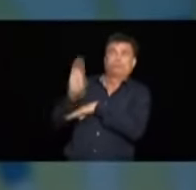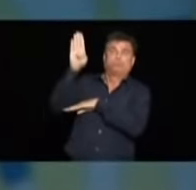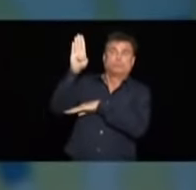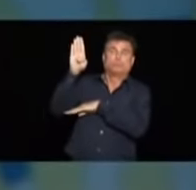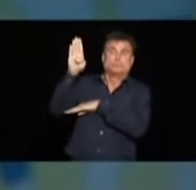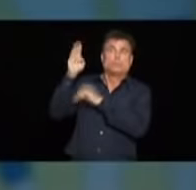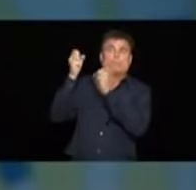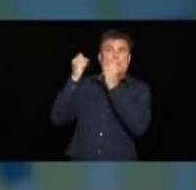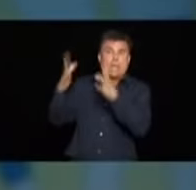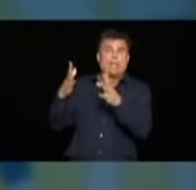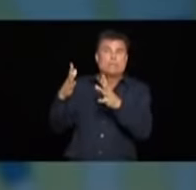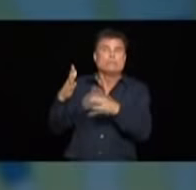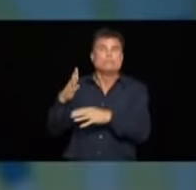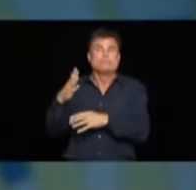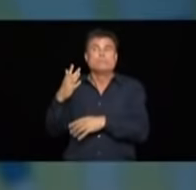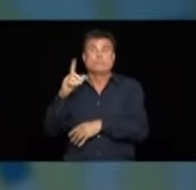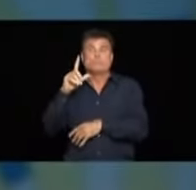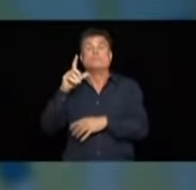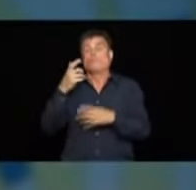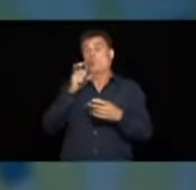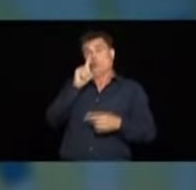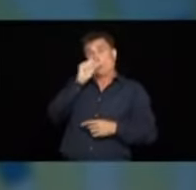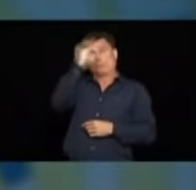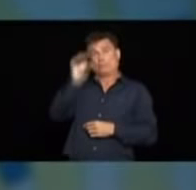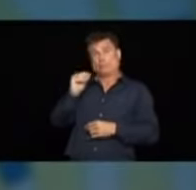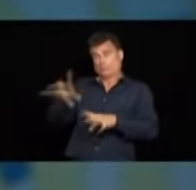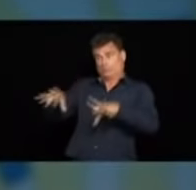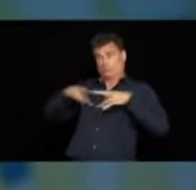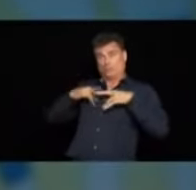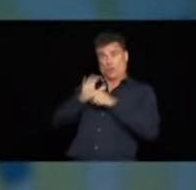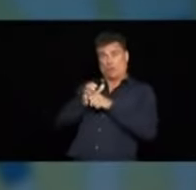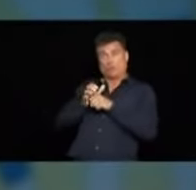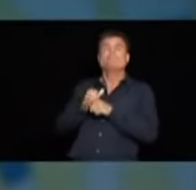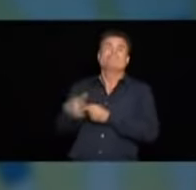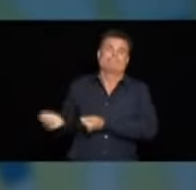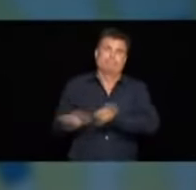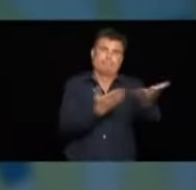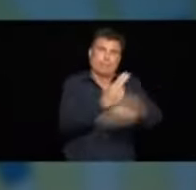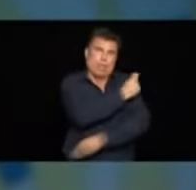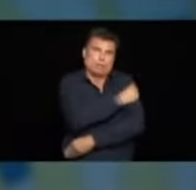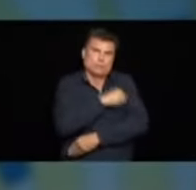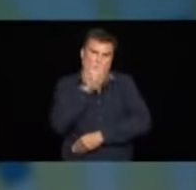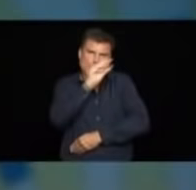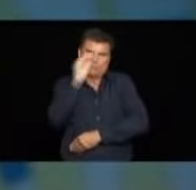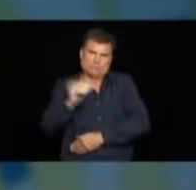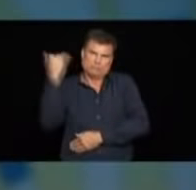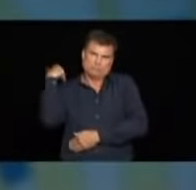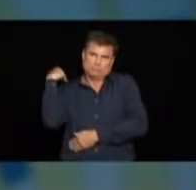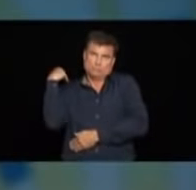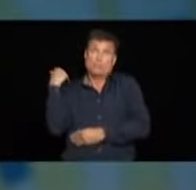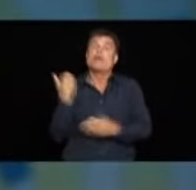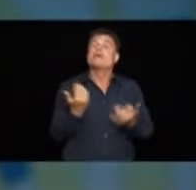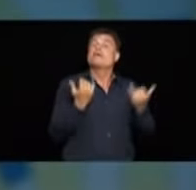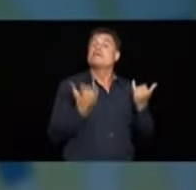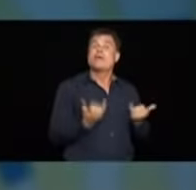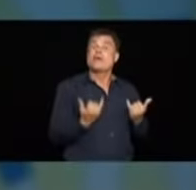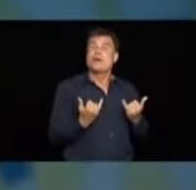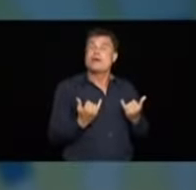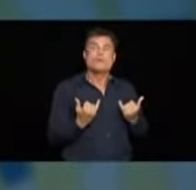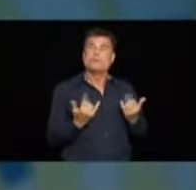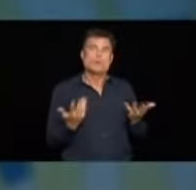about 20% of our cases ended up in hospital, and that again reflects the fact that many of our new cases are younger